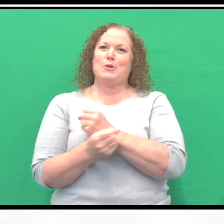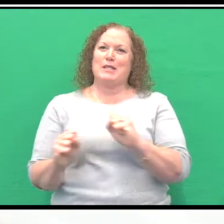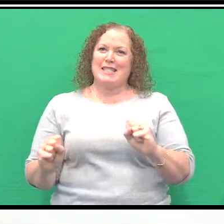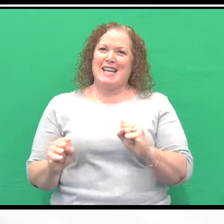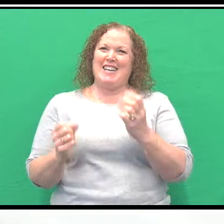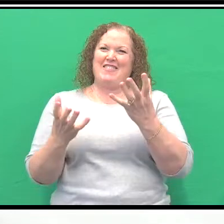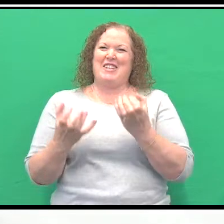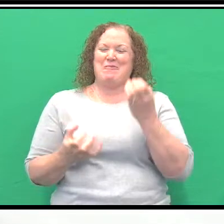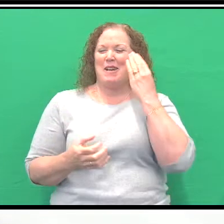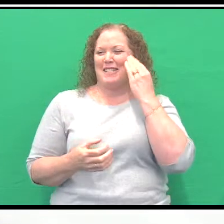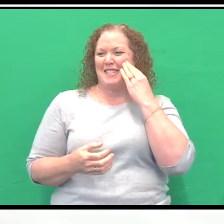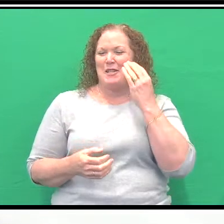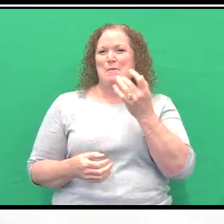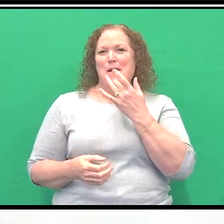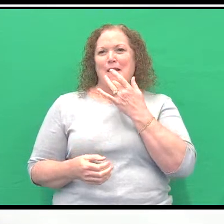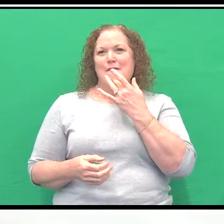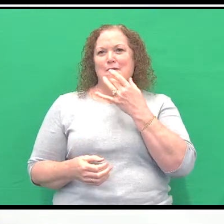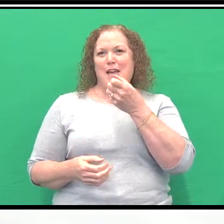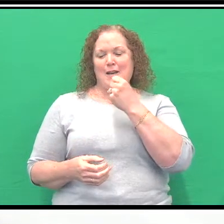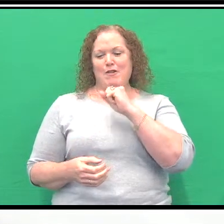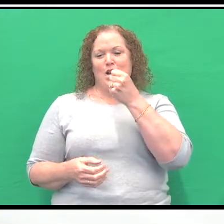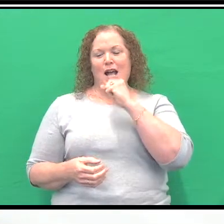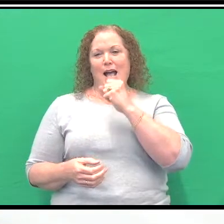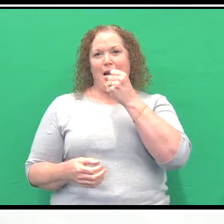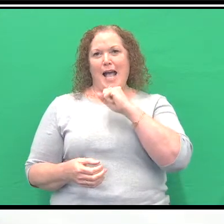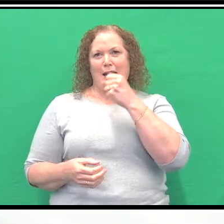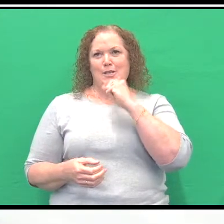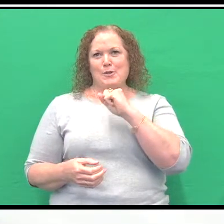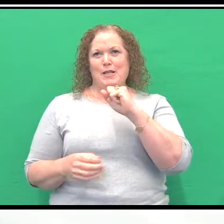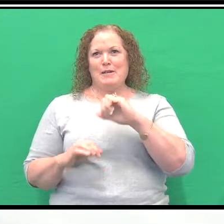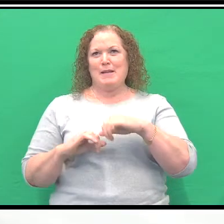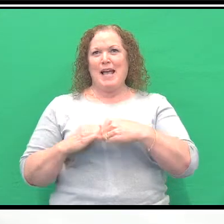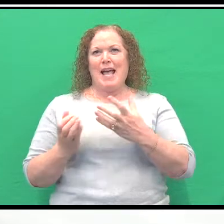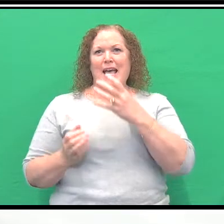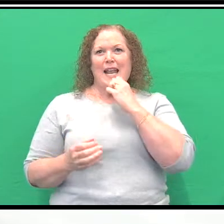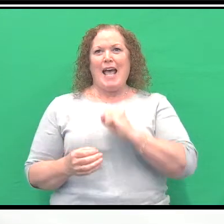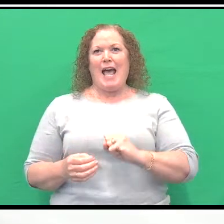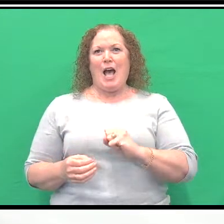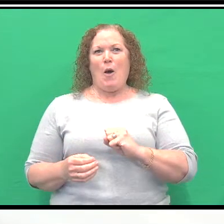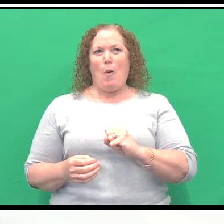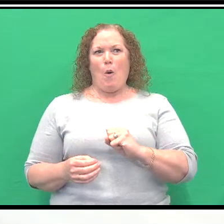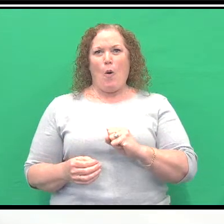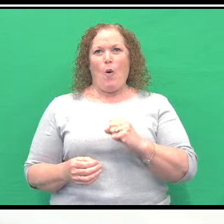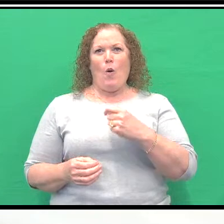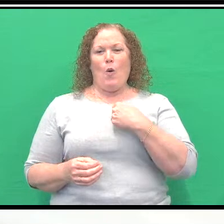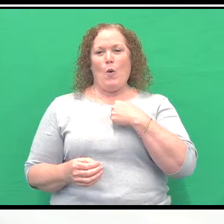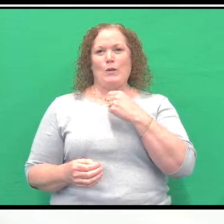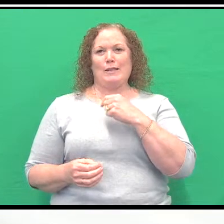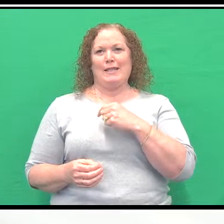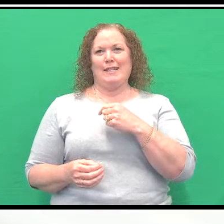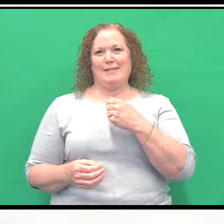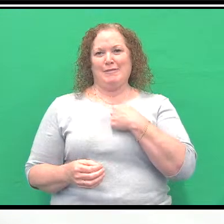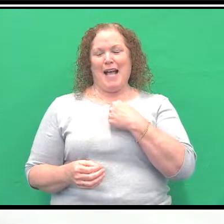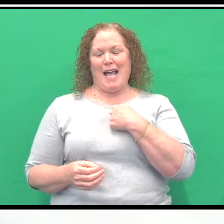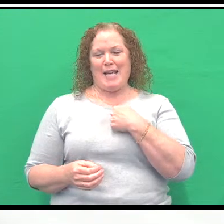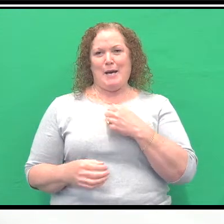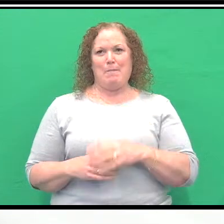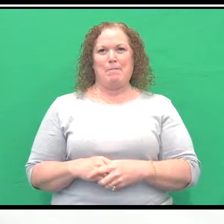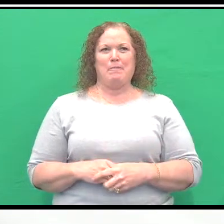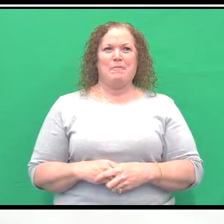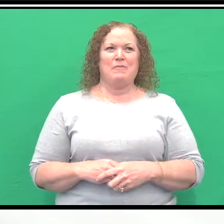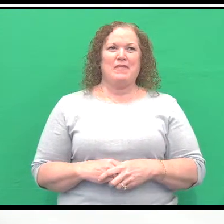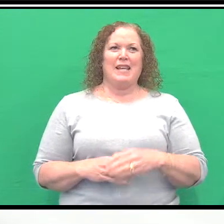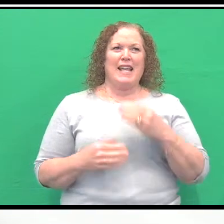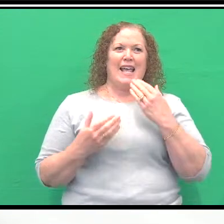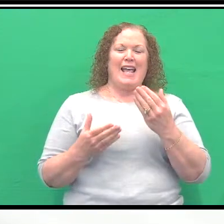am. So I made sure I answered those questions when we went out. And thank you to Monica and Erica for giving me little goodie bags to take